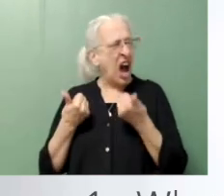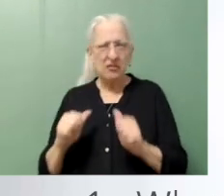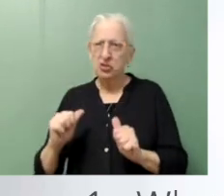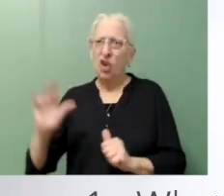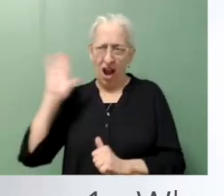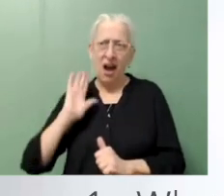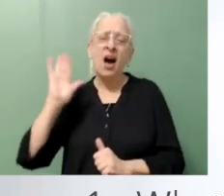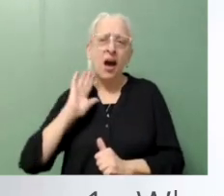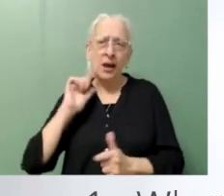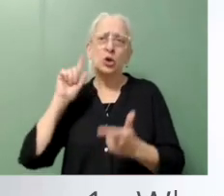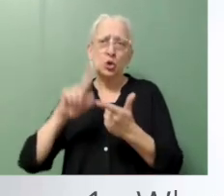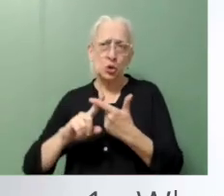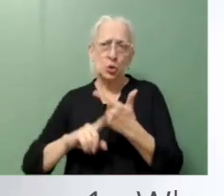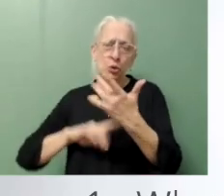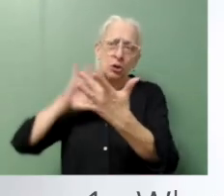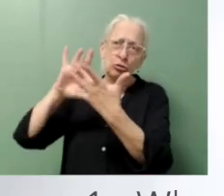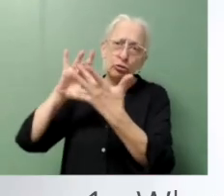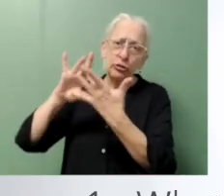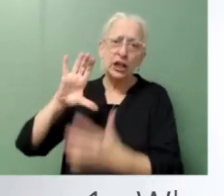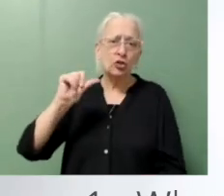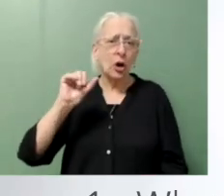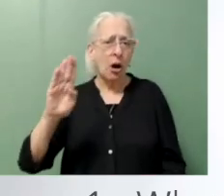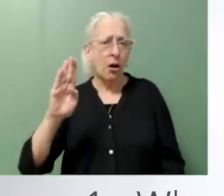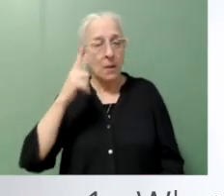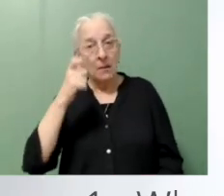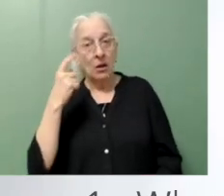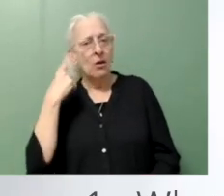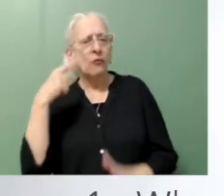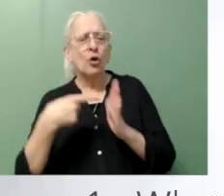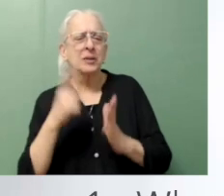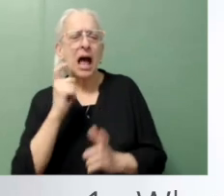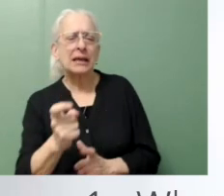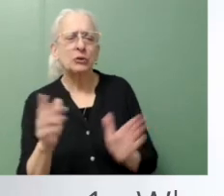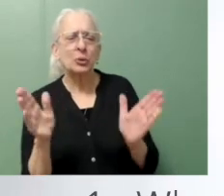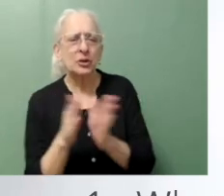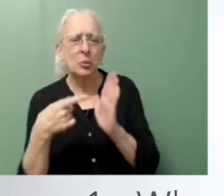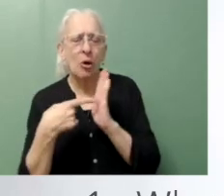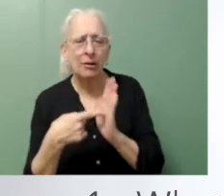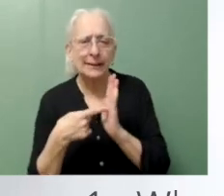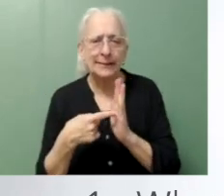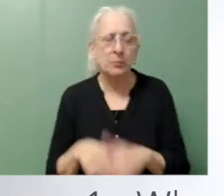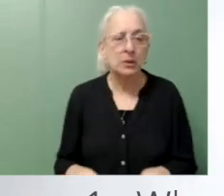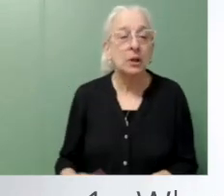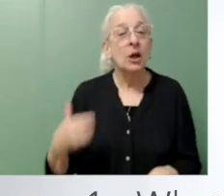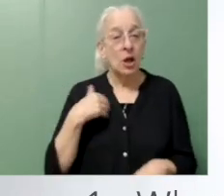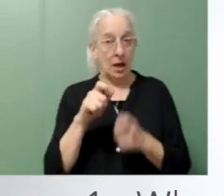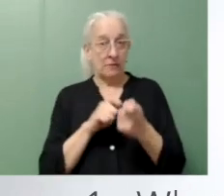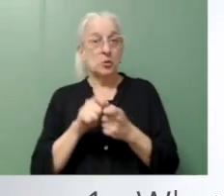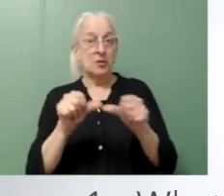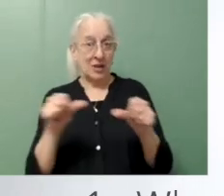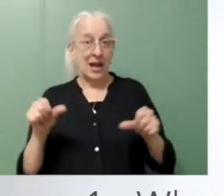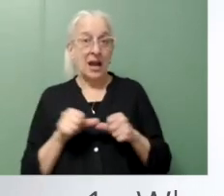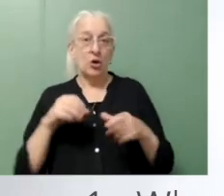previously to reach CARB because, for example, I'll give you just one small example. Even though there is a specific area in